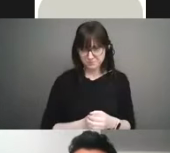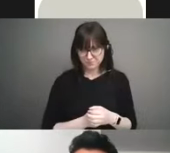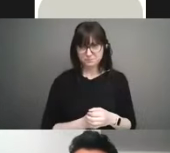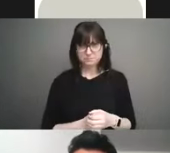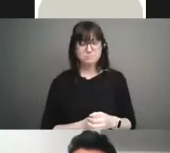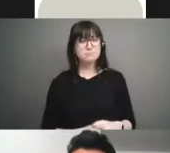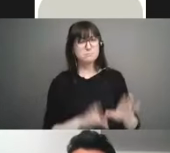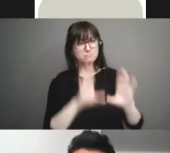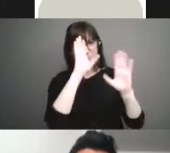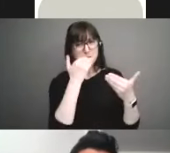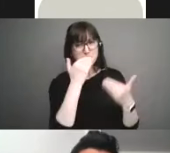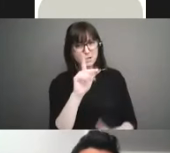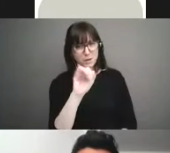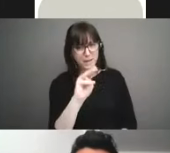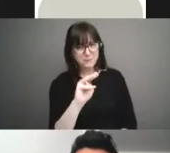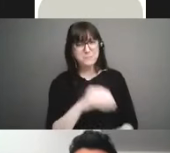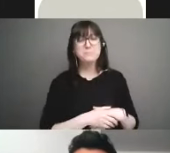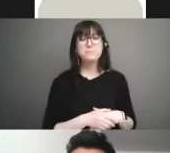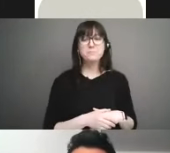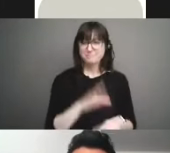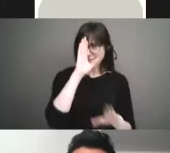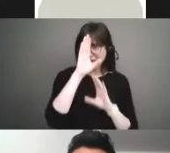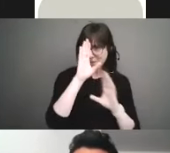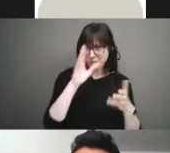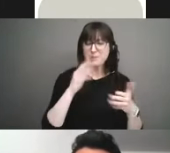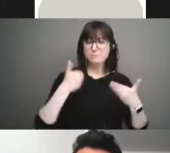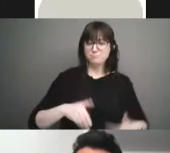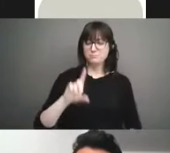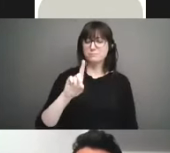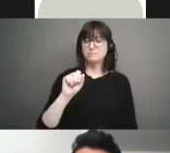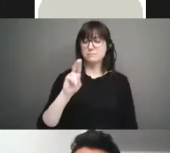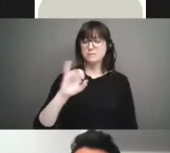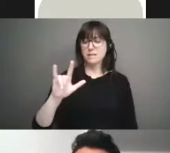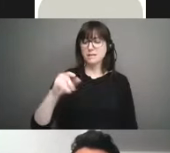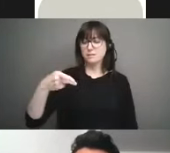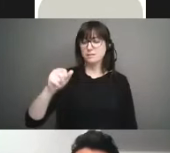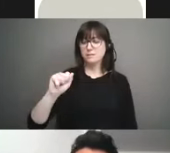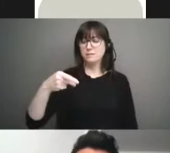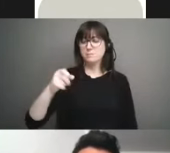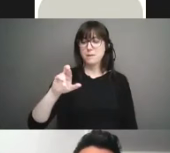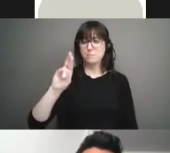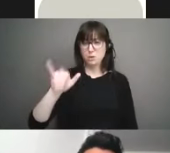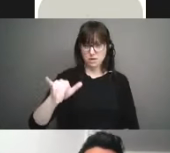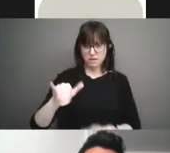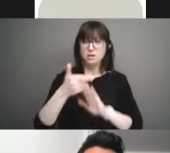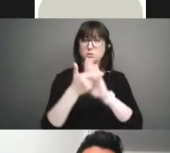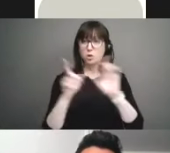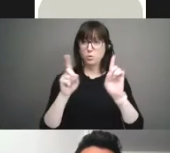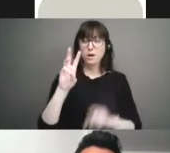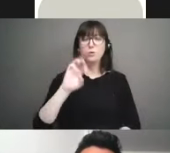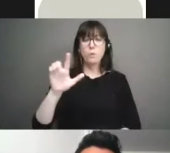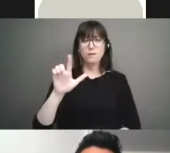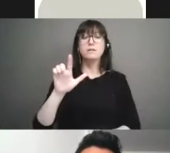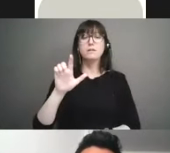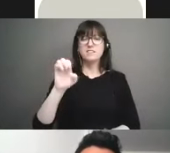Okay, well, thanks, Kim. Hi, everybody. My name's Daniel Paperny. I'm a lawyer at Whaley Estate Litigation.